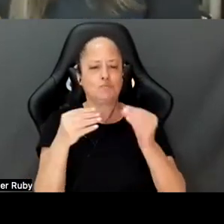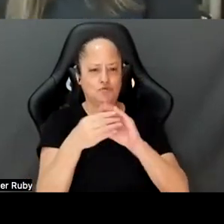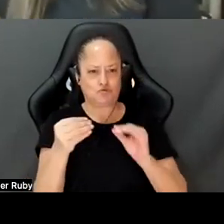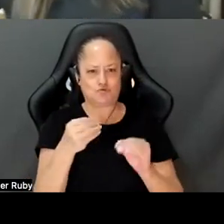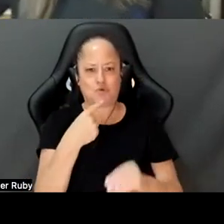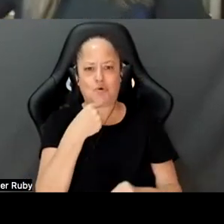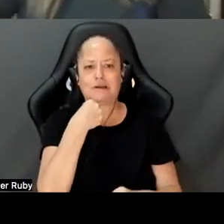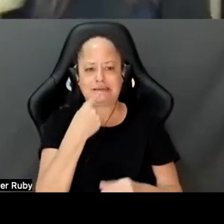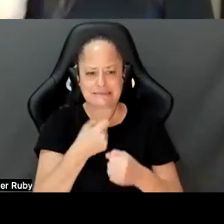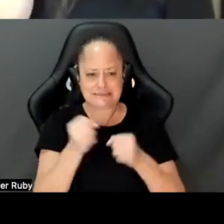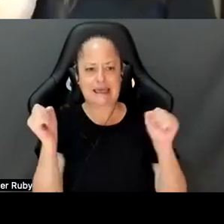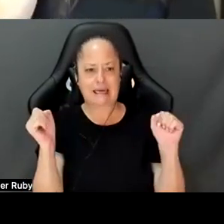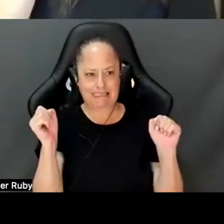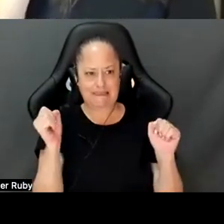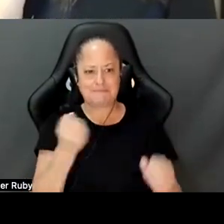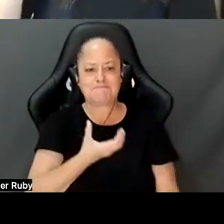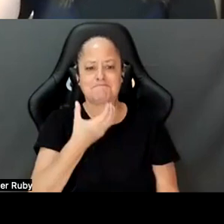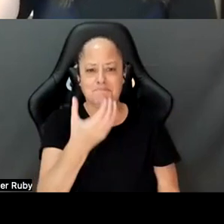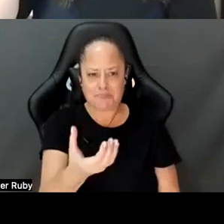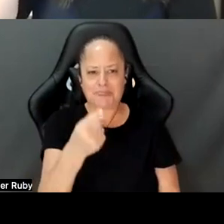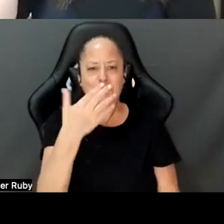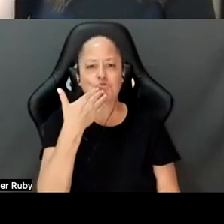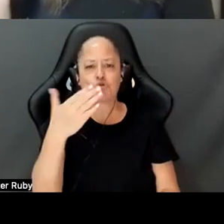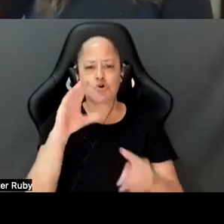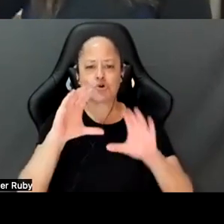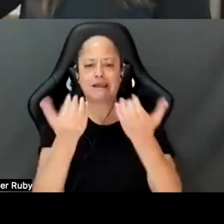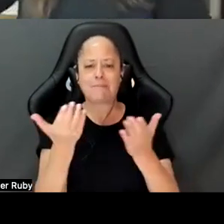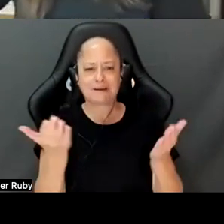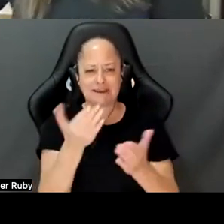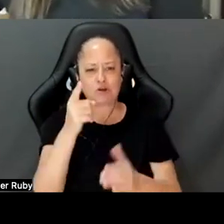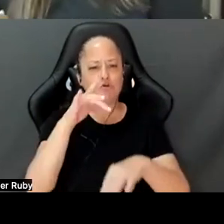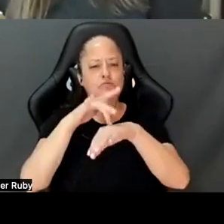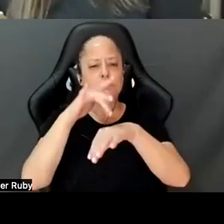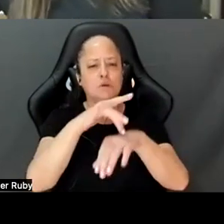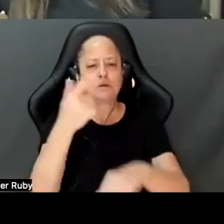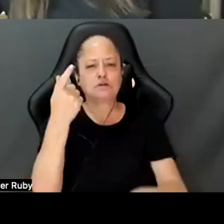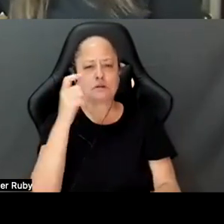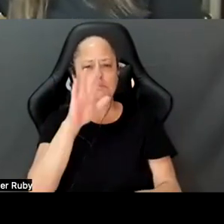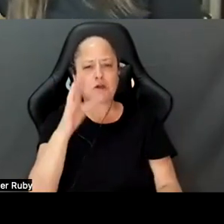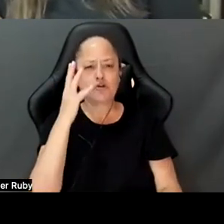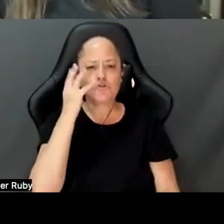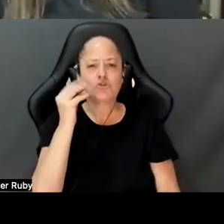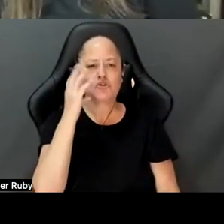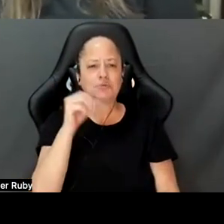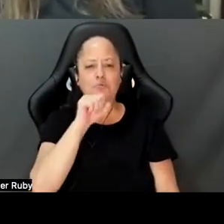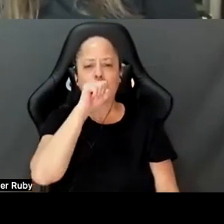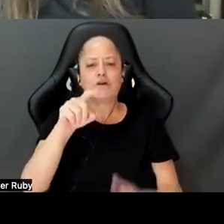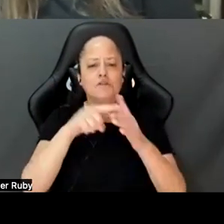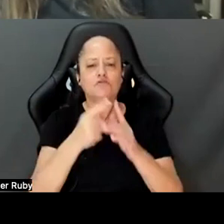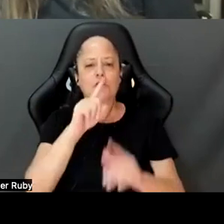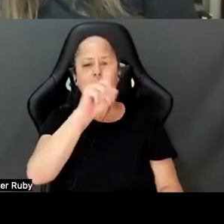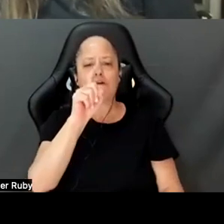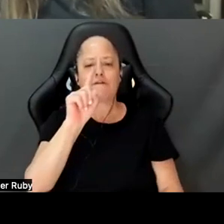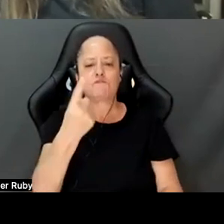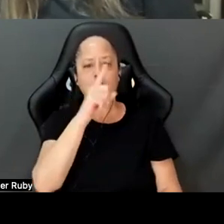yes. So you are in good company here. And you did touch a little bit about your experience. So I would love to start the first question with